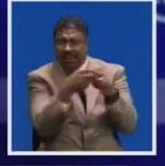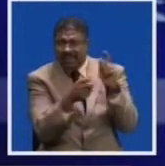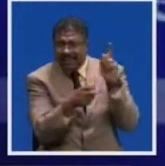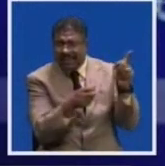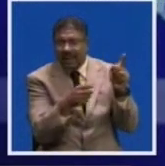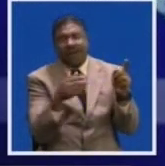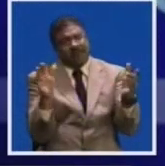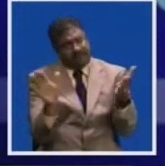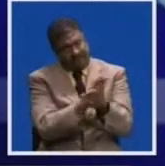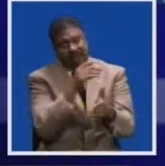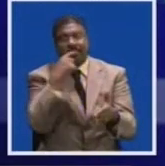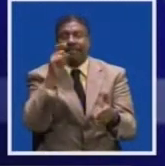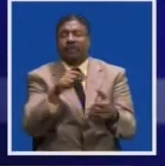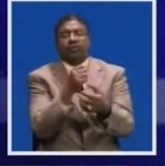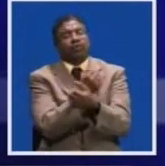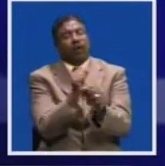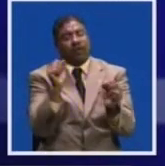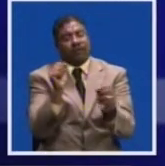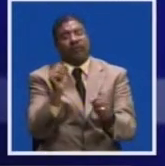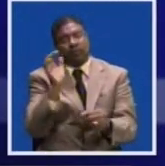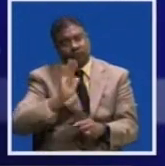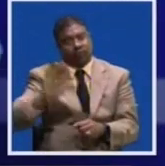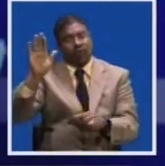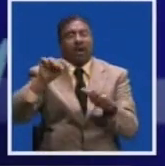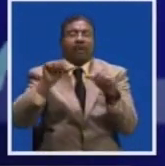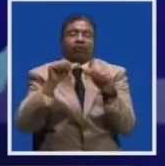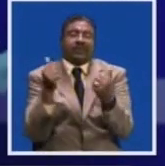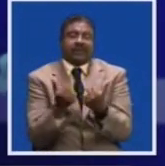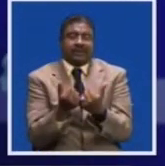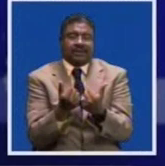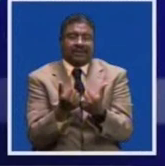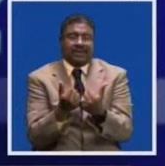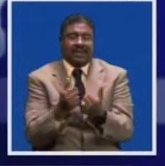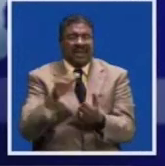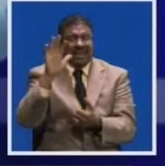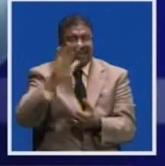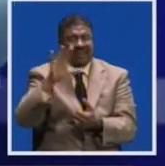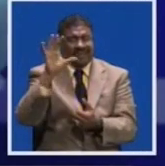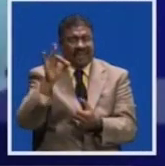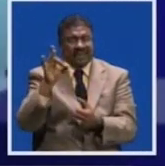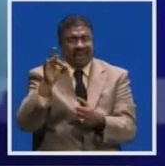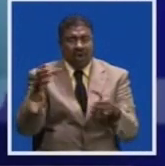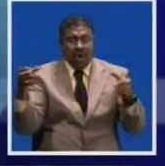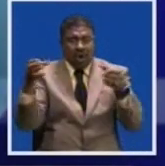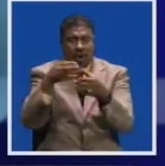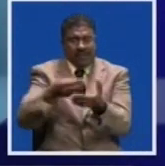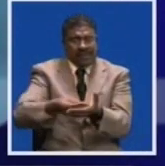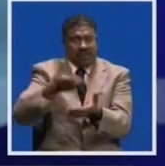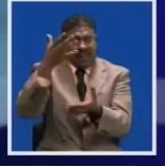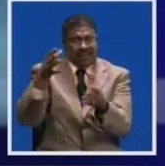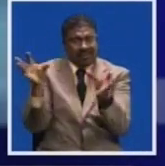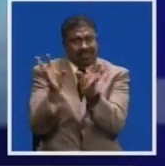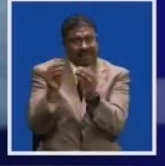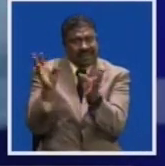be quickly addressed by the association. He said this during the 50th Commonwealth Parliamentary Association CPA African